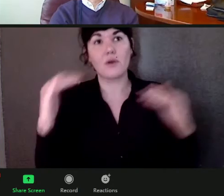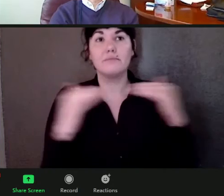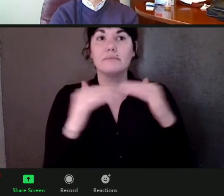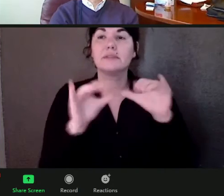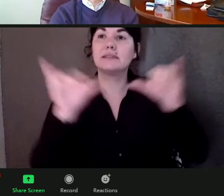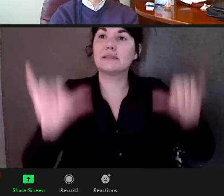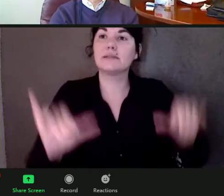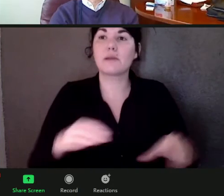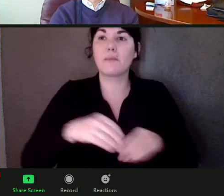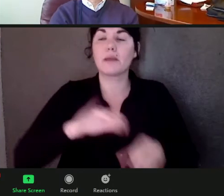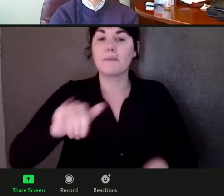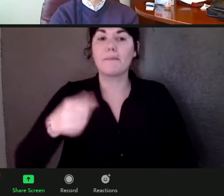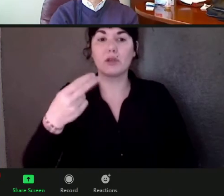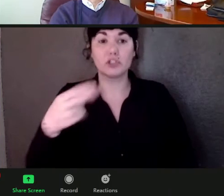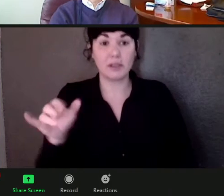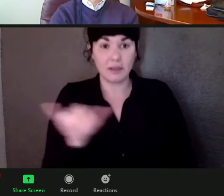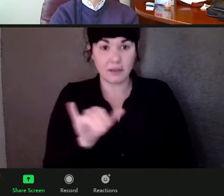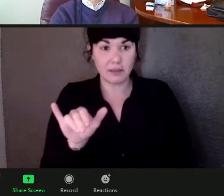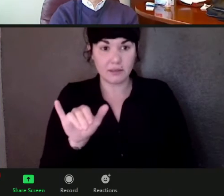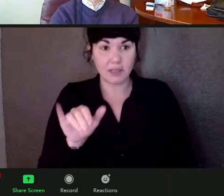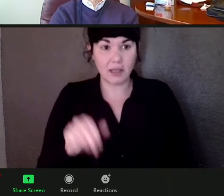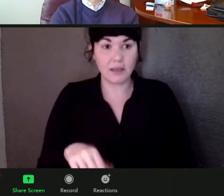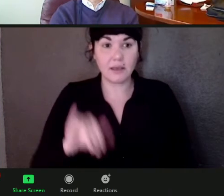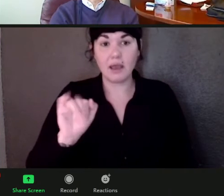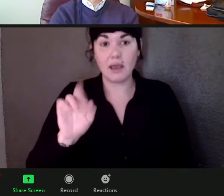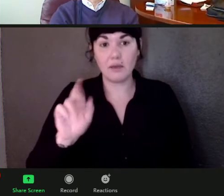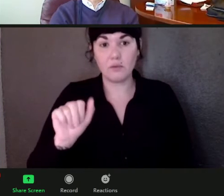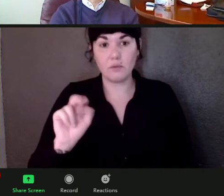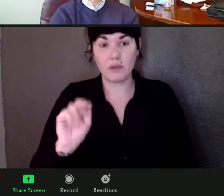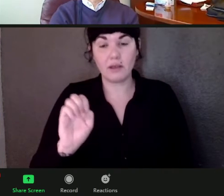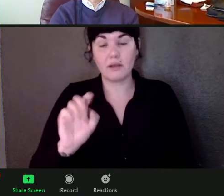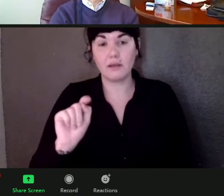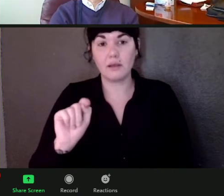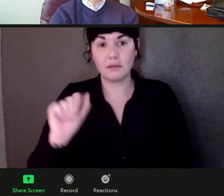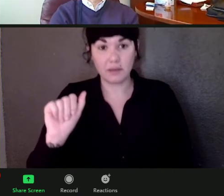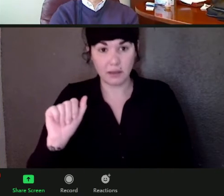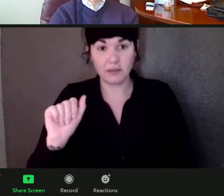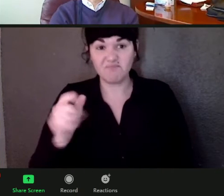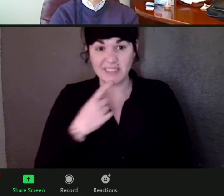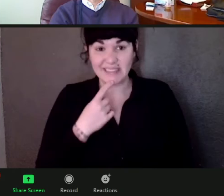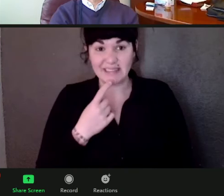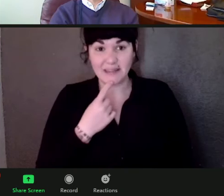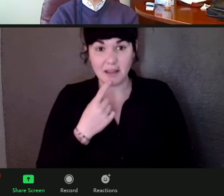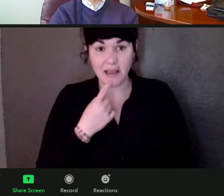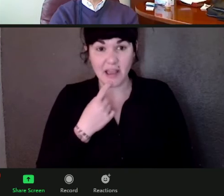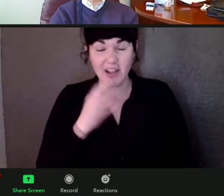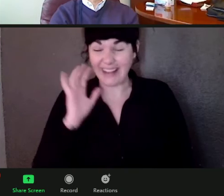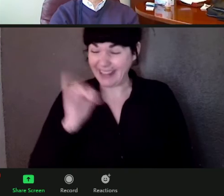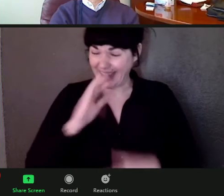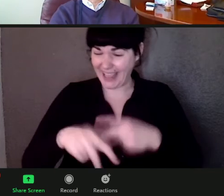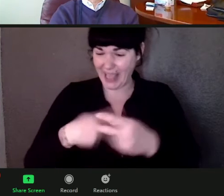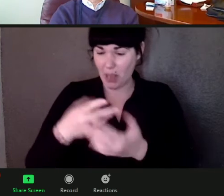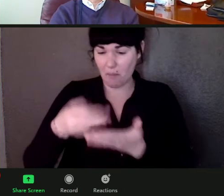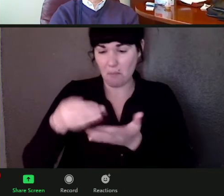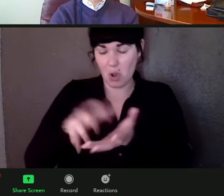fact that, as Ironetta said, unprecedented amount of funds that have come into not only Michigan, but across